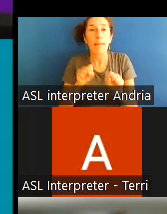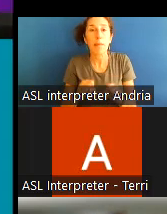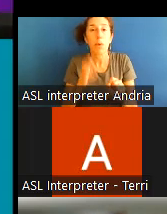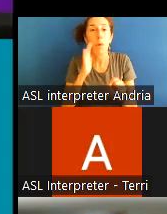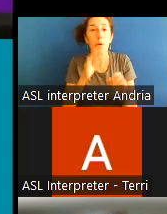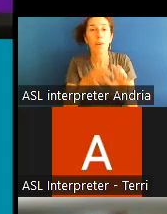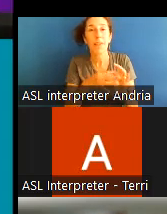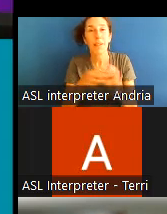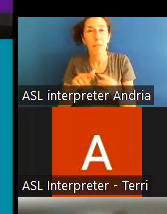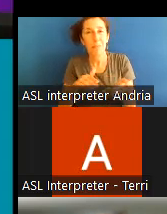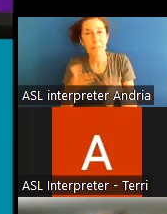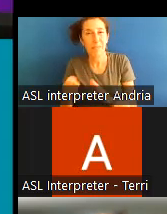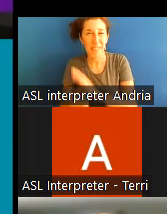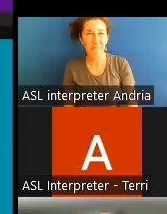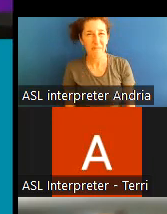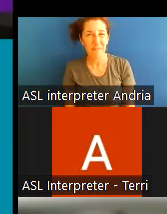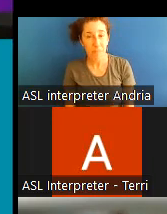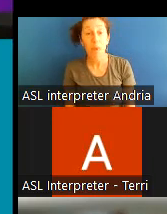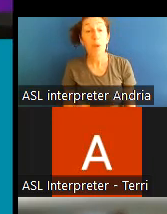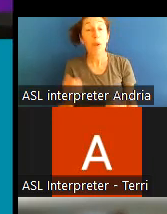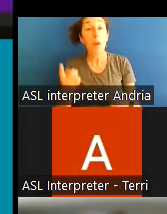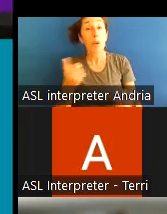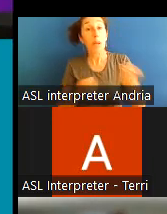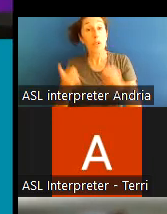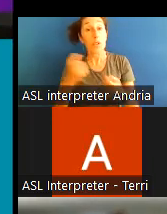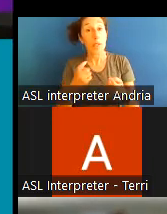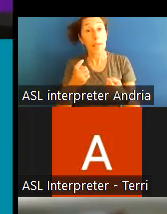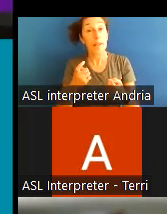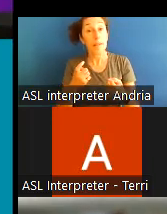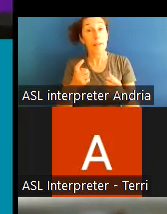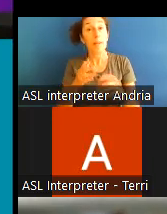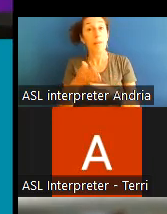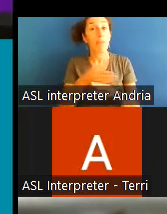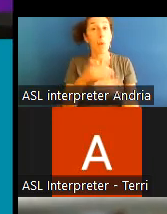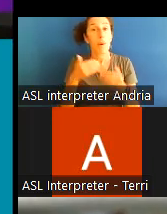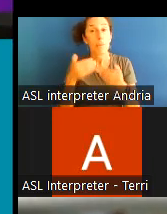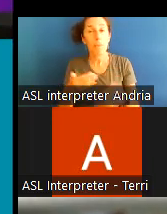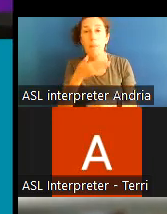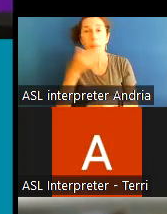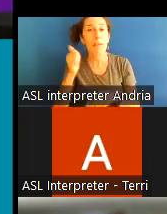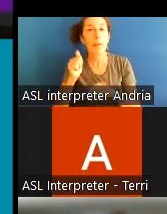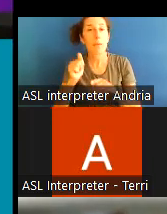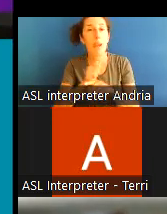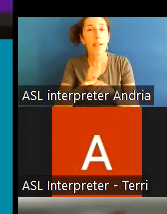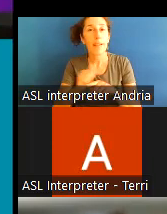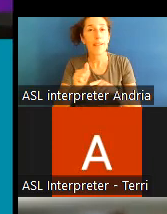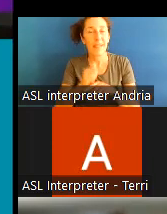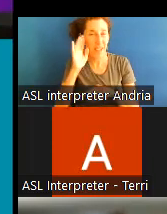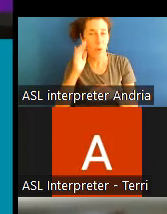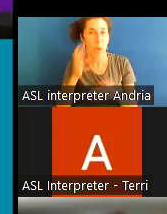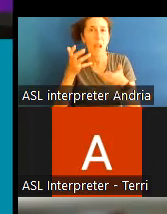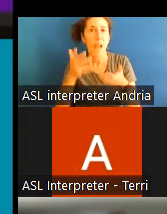All right, questions on that before we get into best practices. That's where we're going next. So any questions?